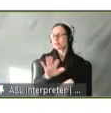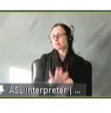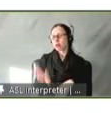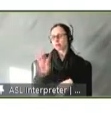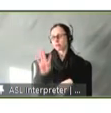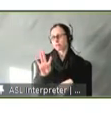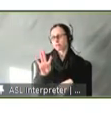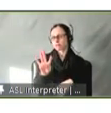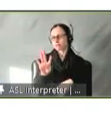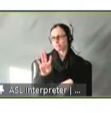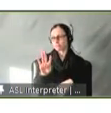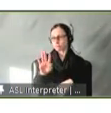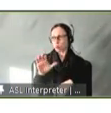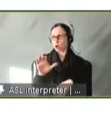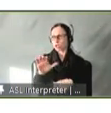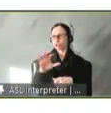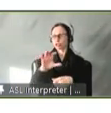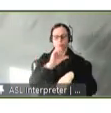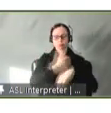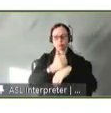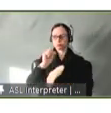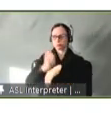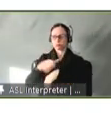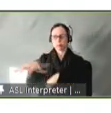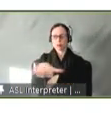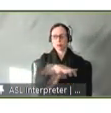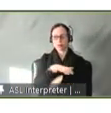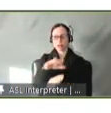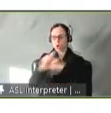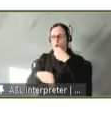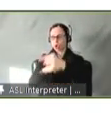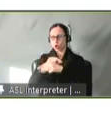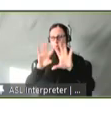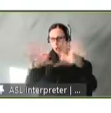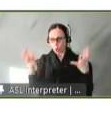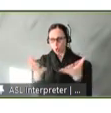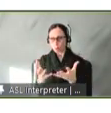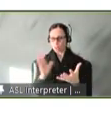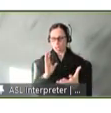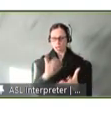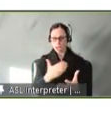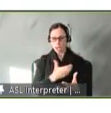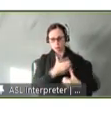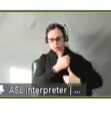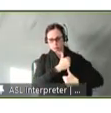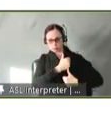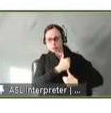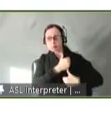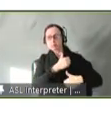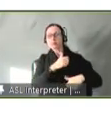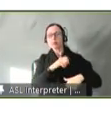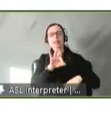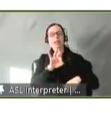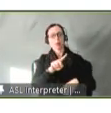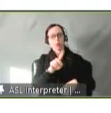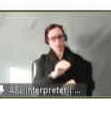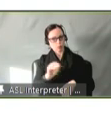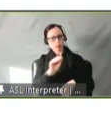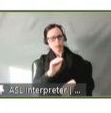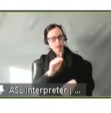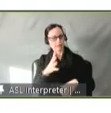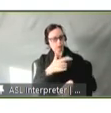approximately 400 immunization sites globally. And at least we can say for our active duty service members, they're 91%